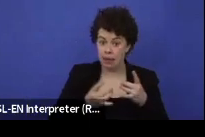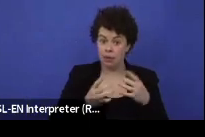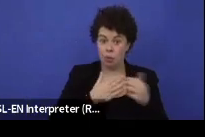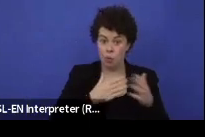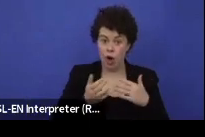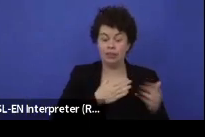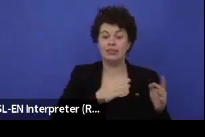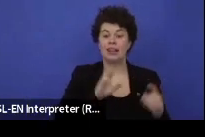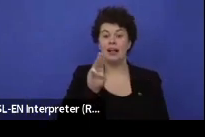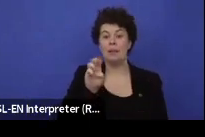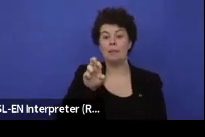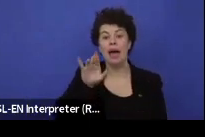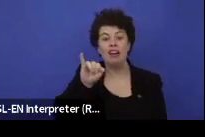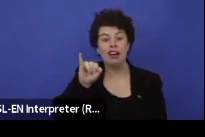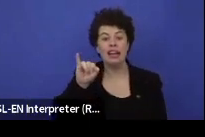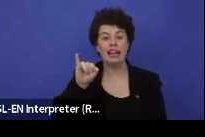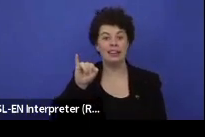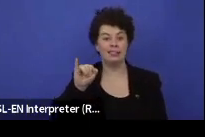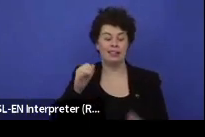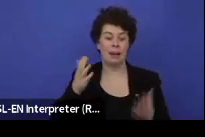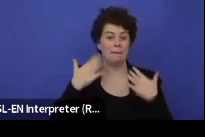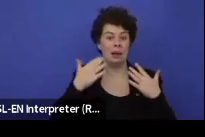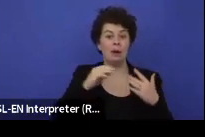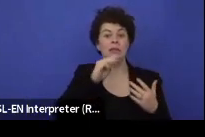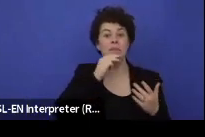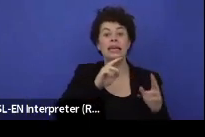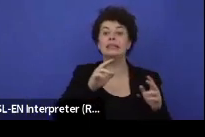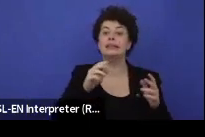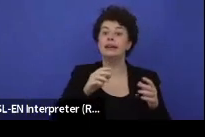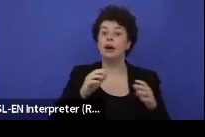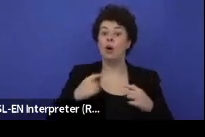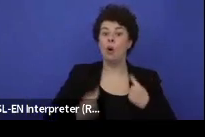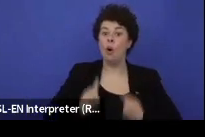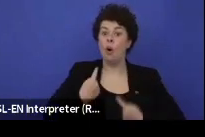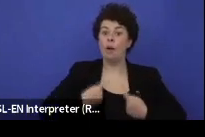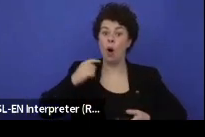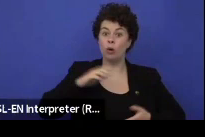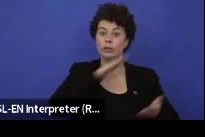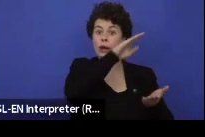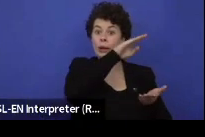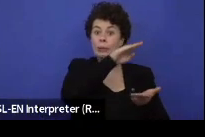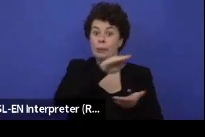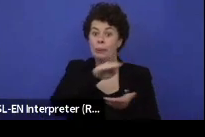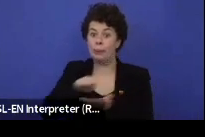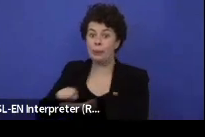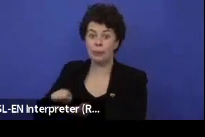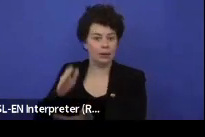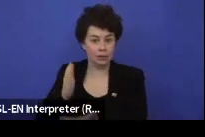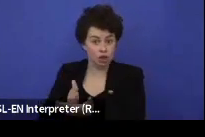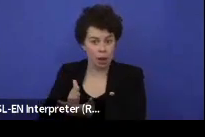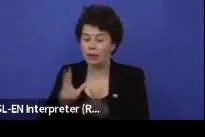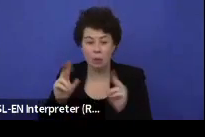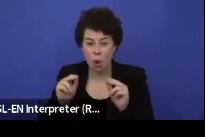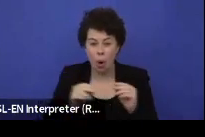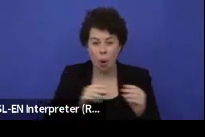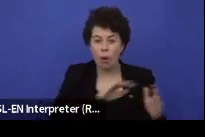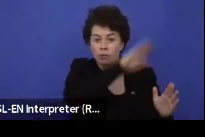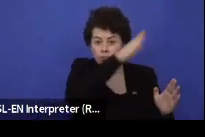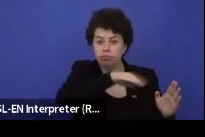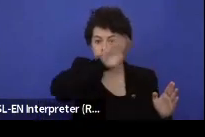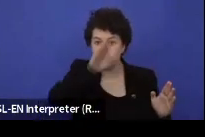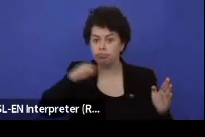not a linear thing leading up to then that day of menopause. So quite often a person might miss their period